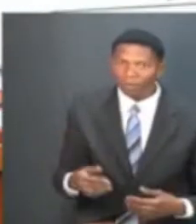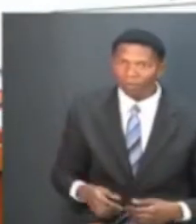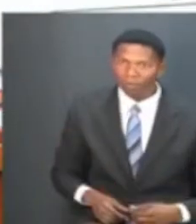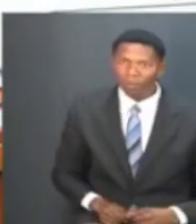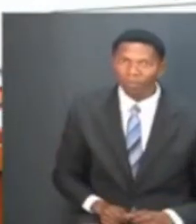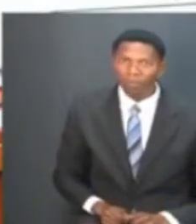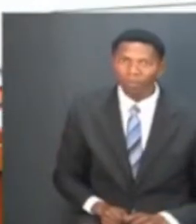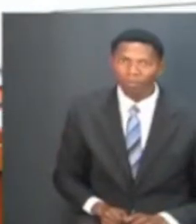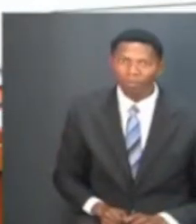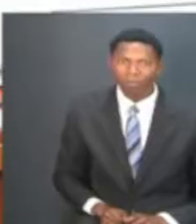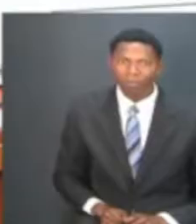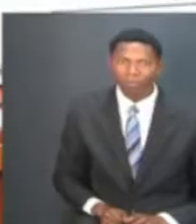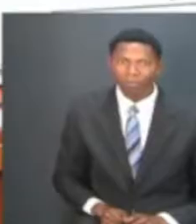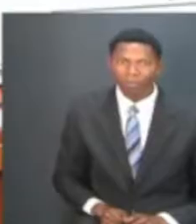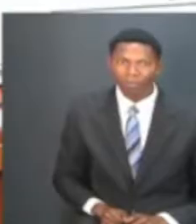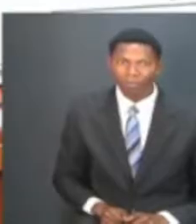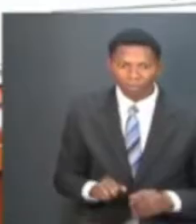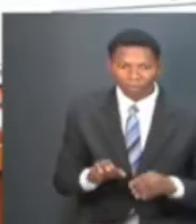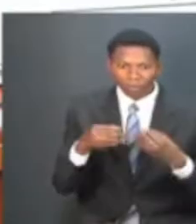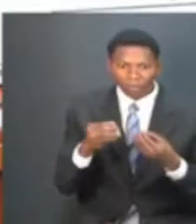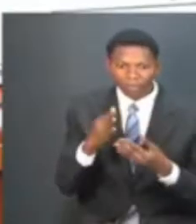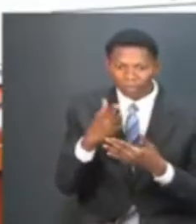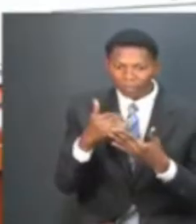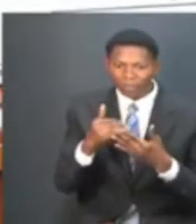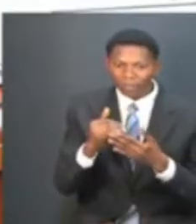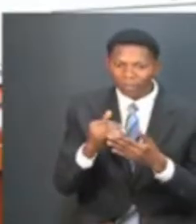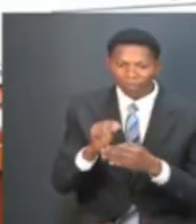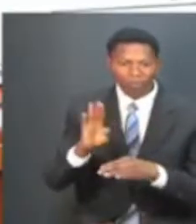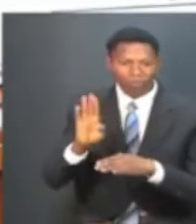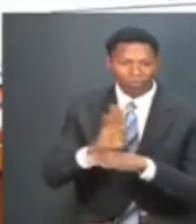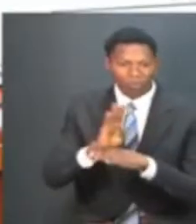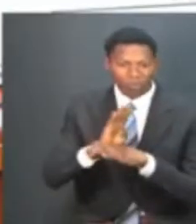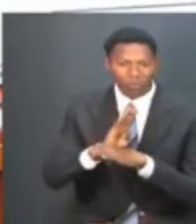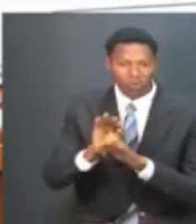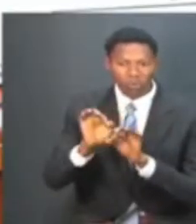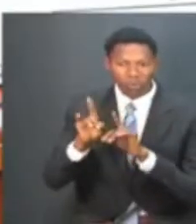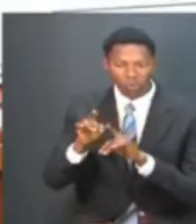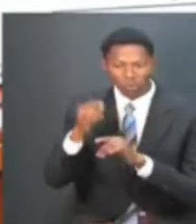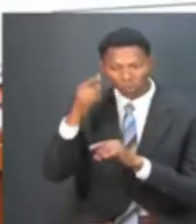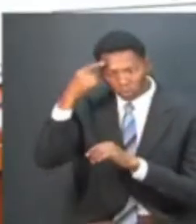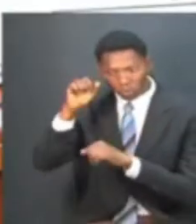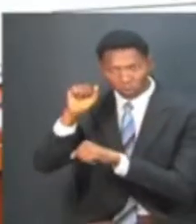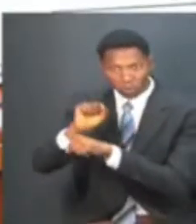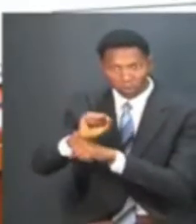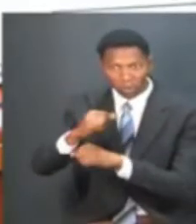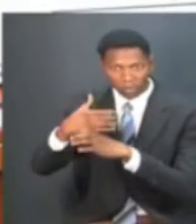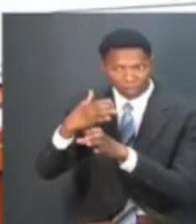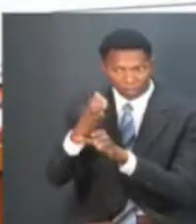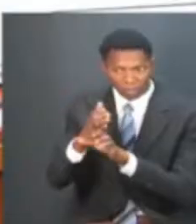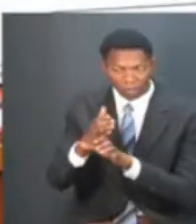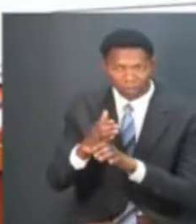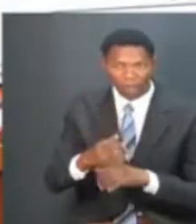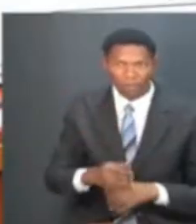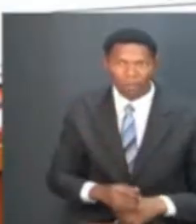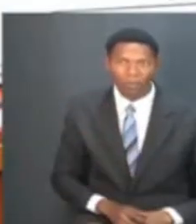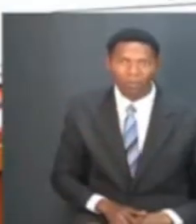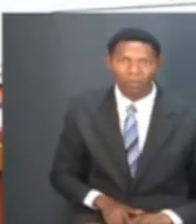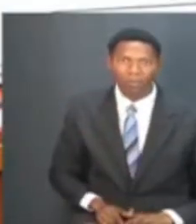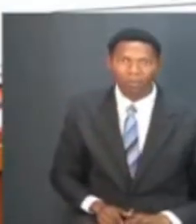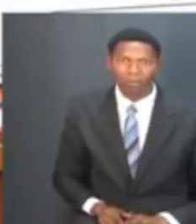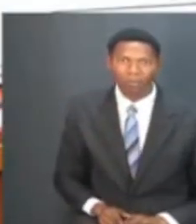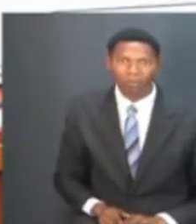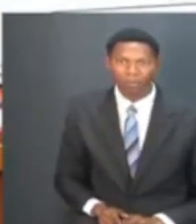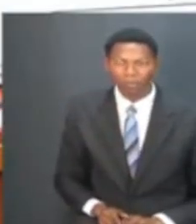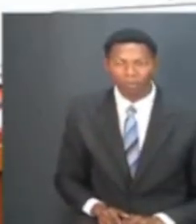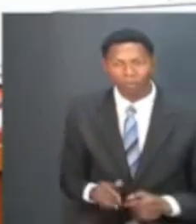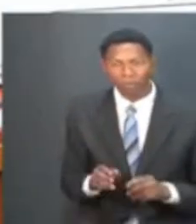offer an entrepreneurial opportunity for job creation. Mr. Speaker, there are,